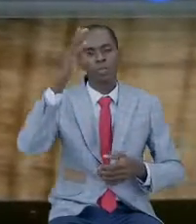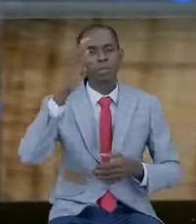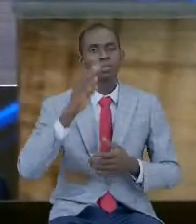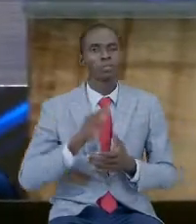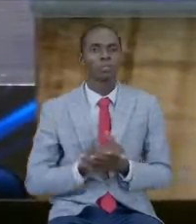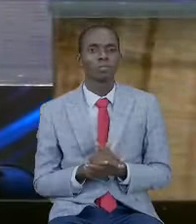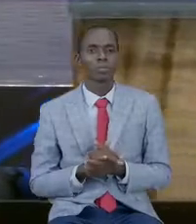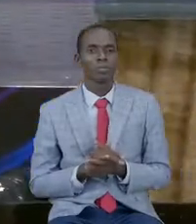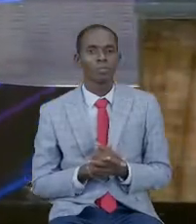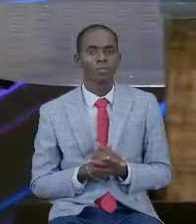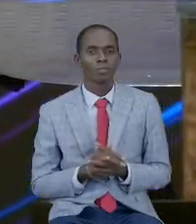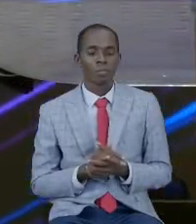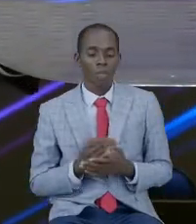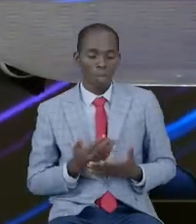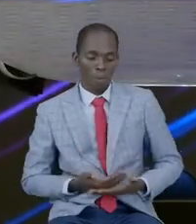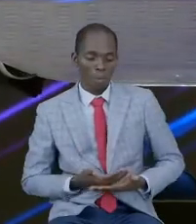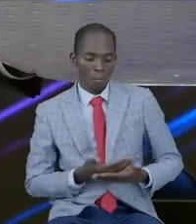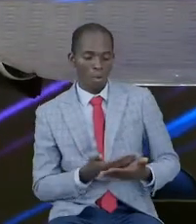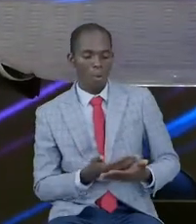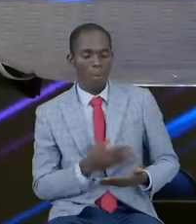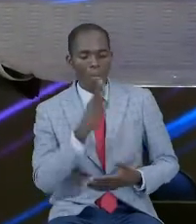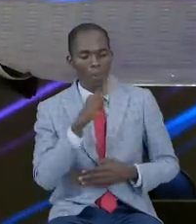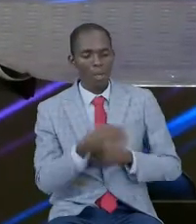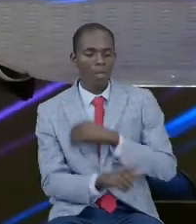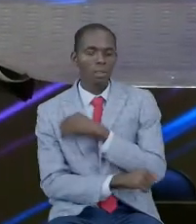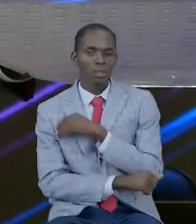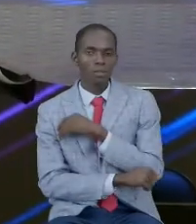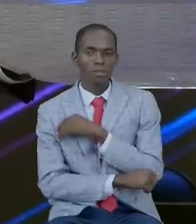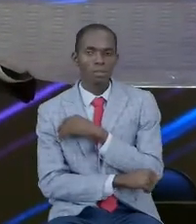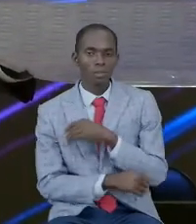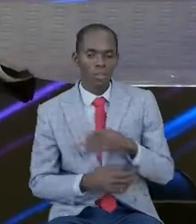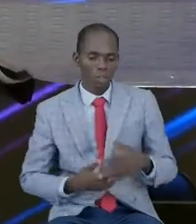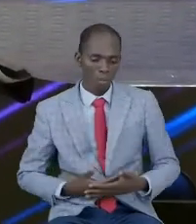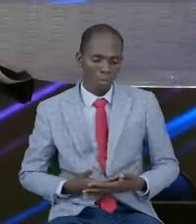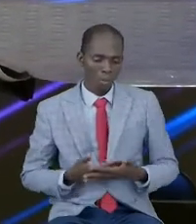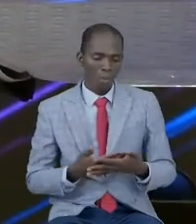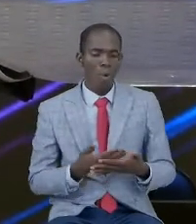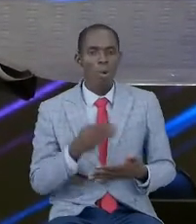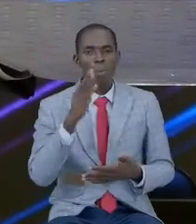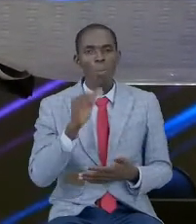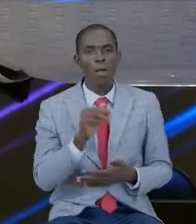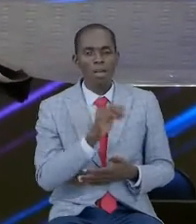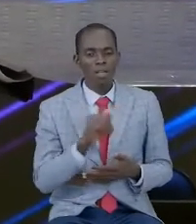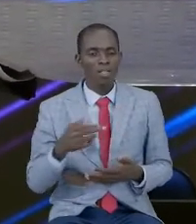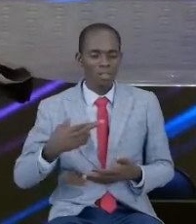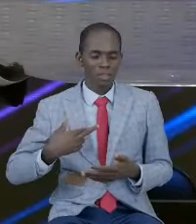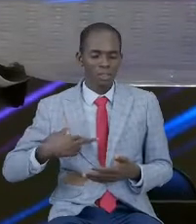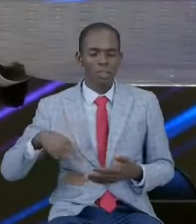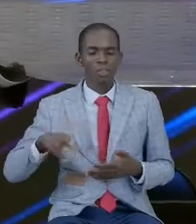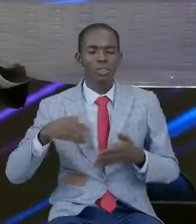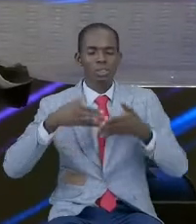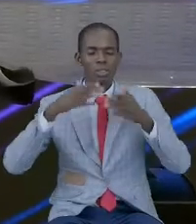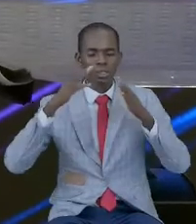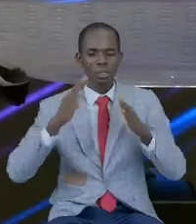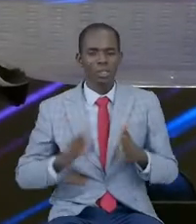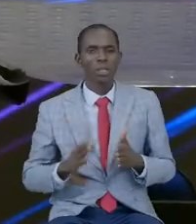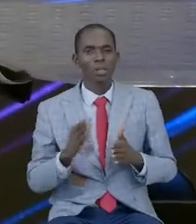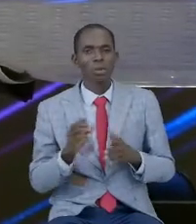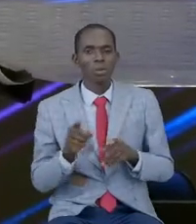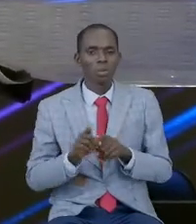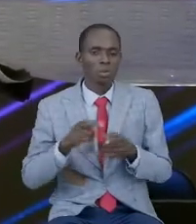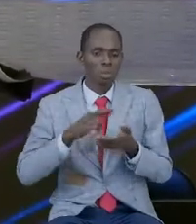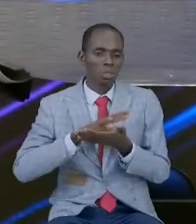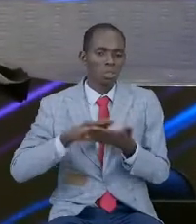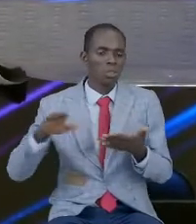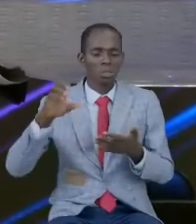God. Born by Abraham, born by a religious man, even a righteous man, that